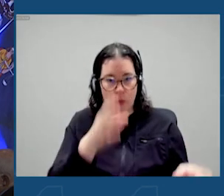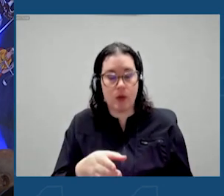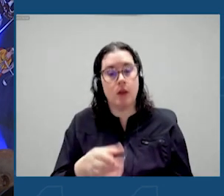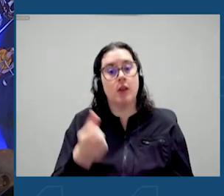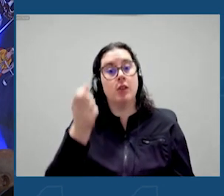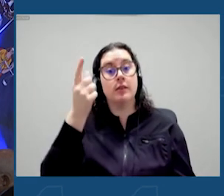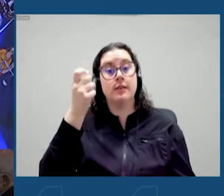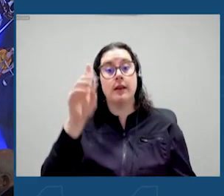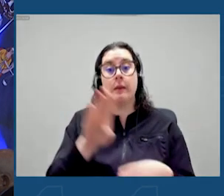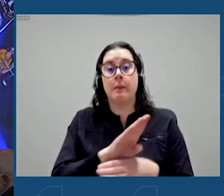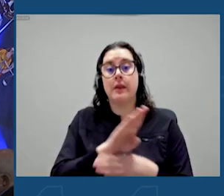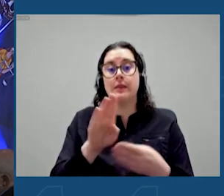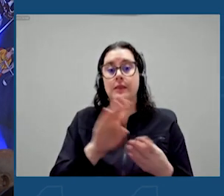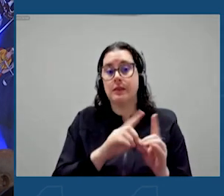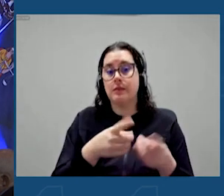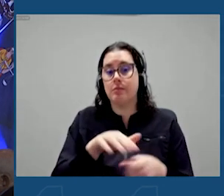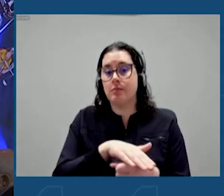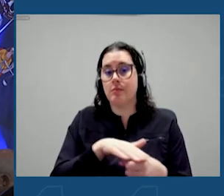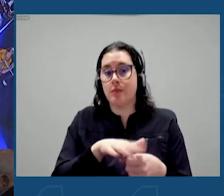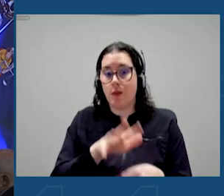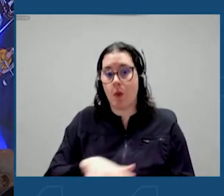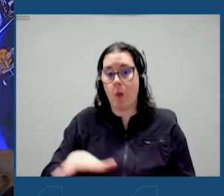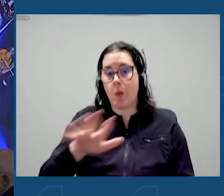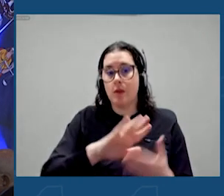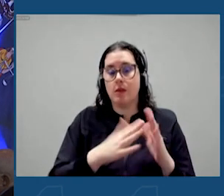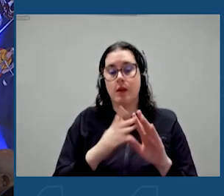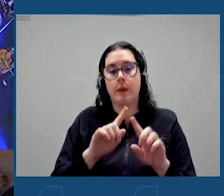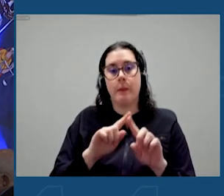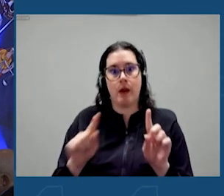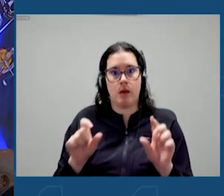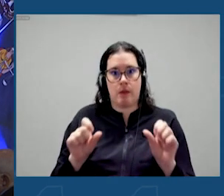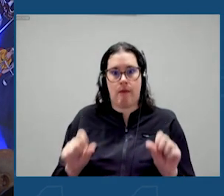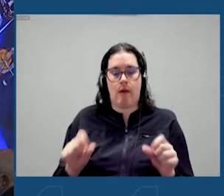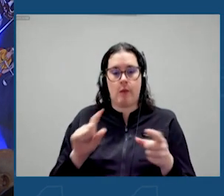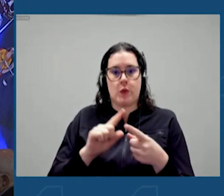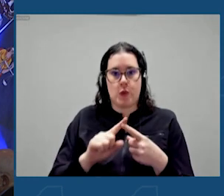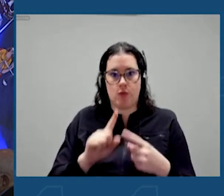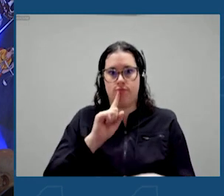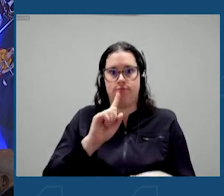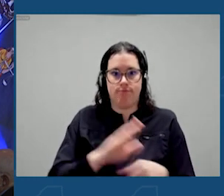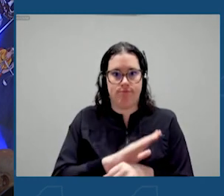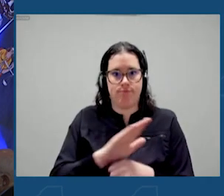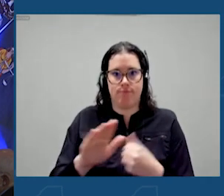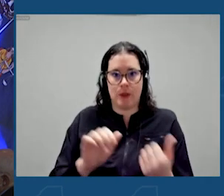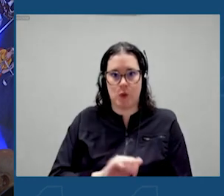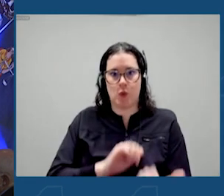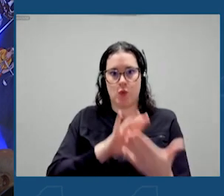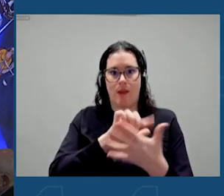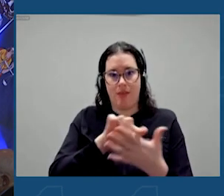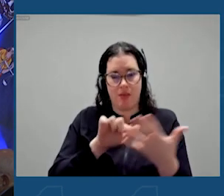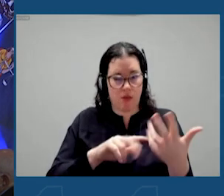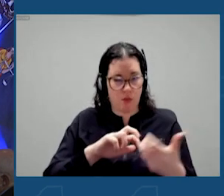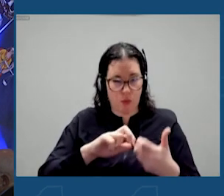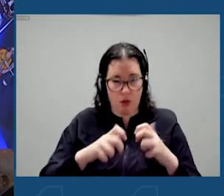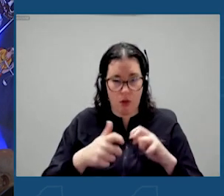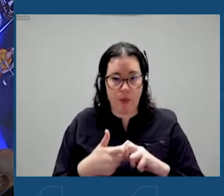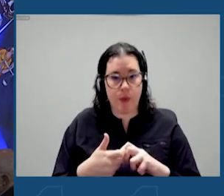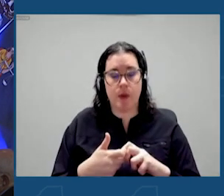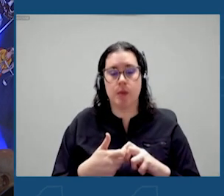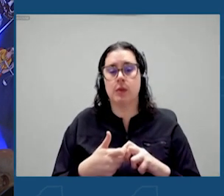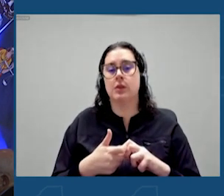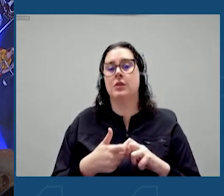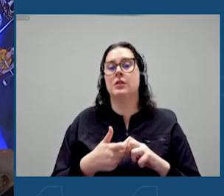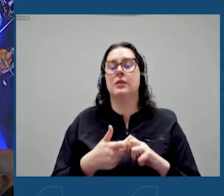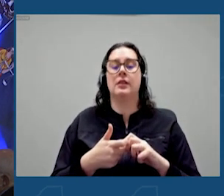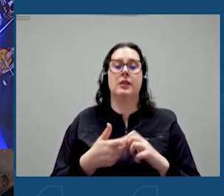around the city. But in order to address these issues and to address the